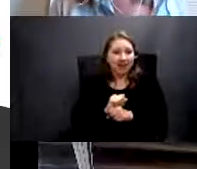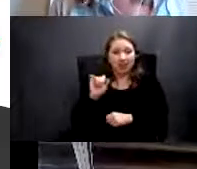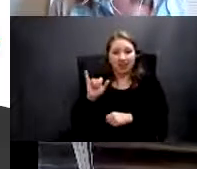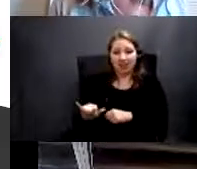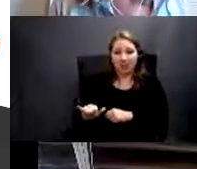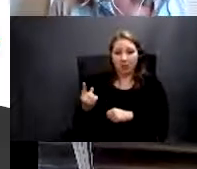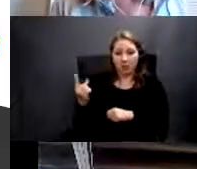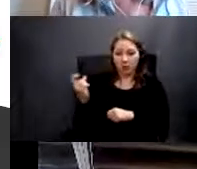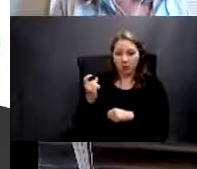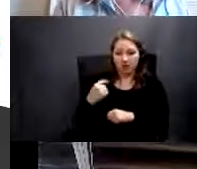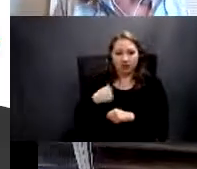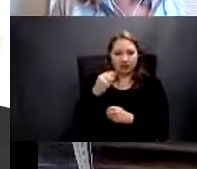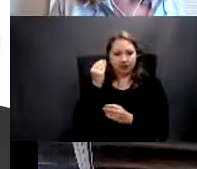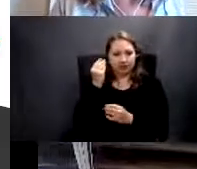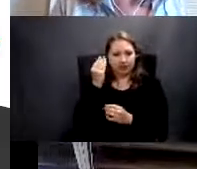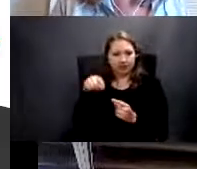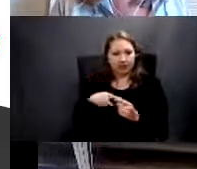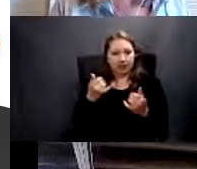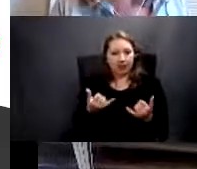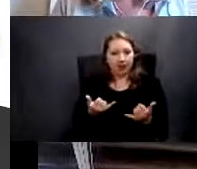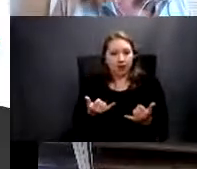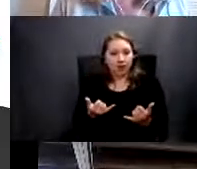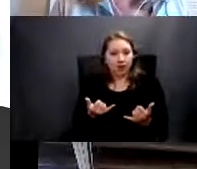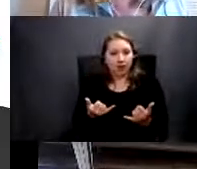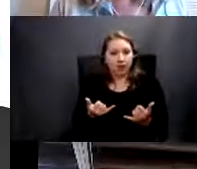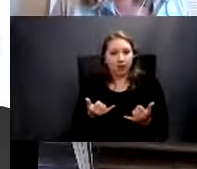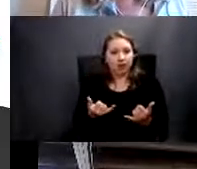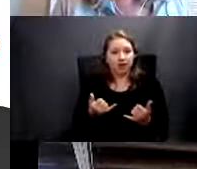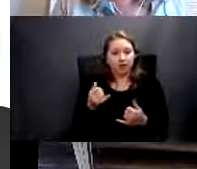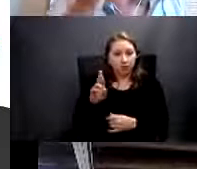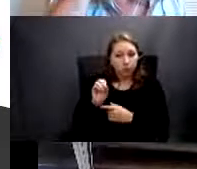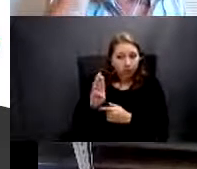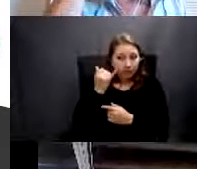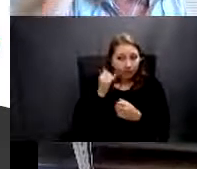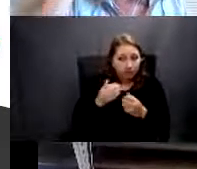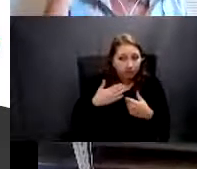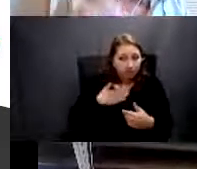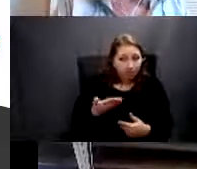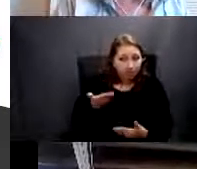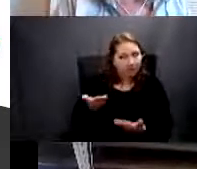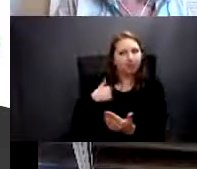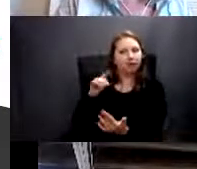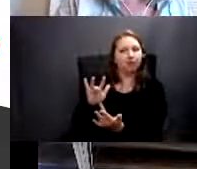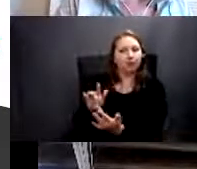questions I'm looking at right now. And if Rob, if you're open to that, I may be contacting you.